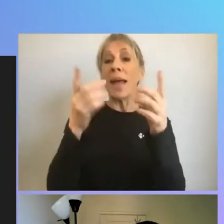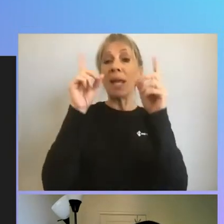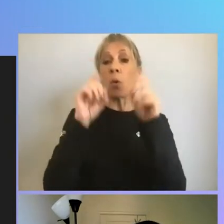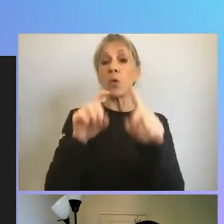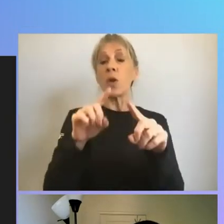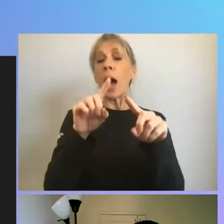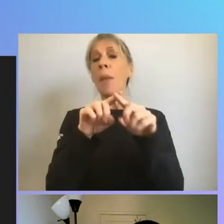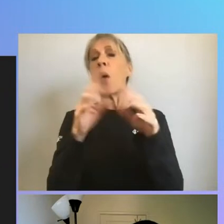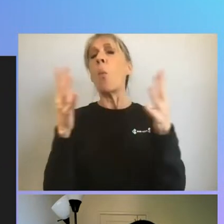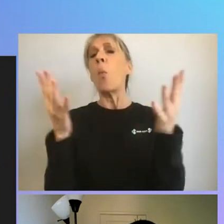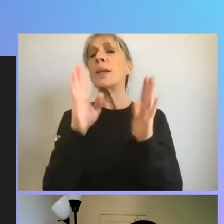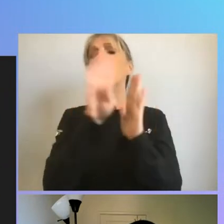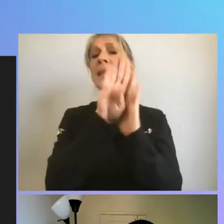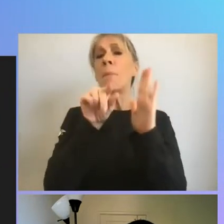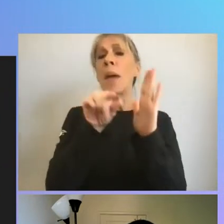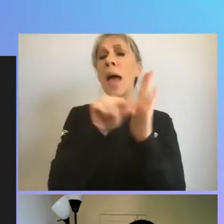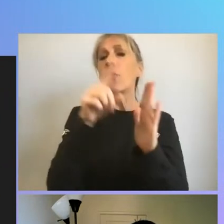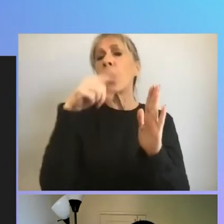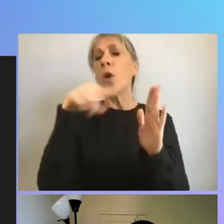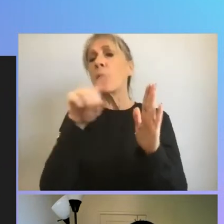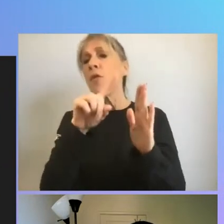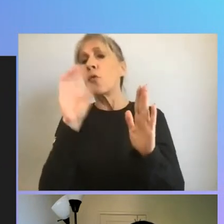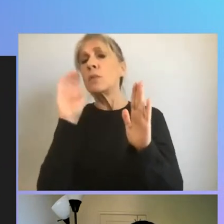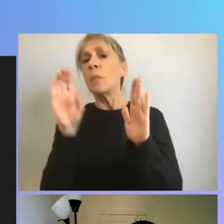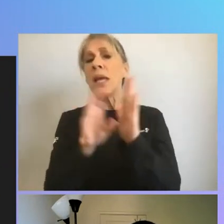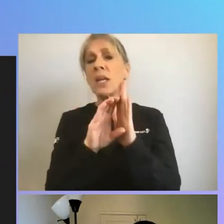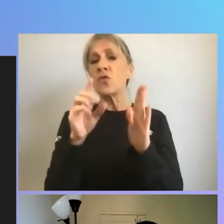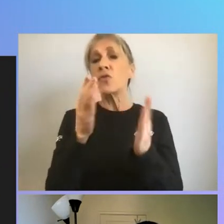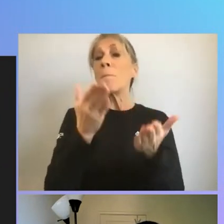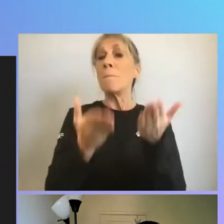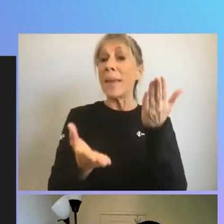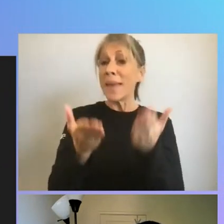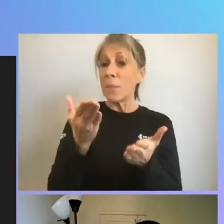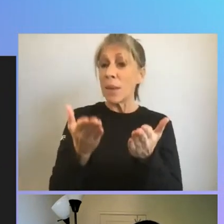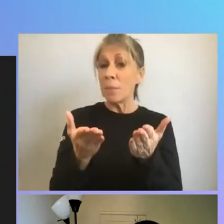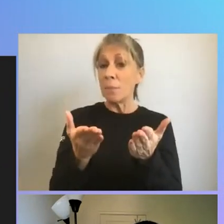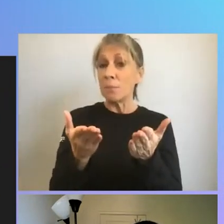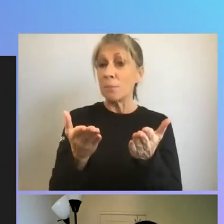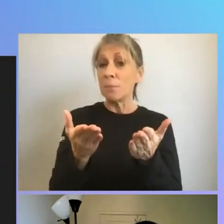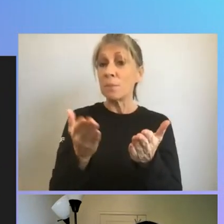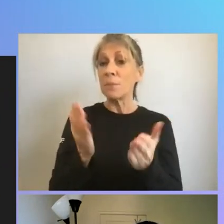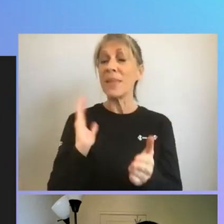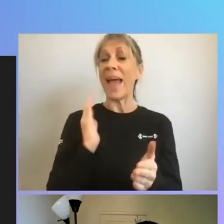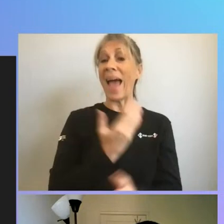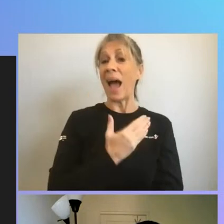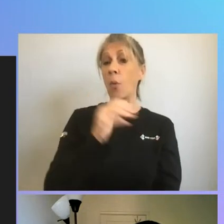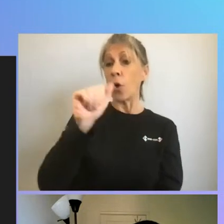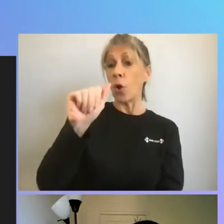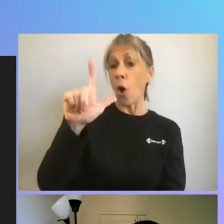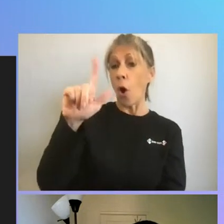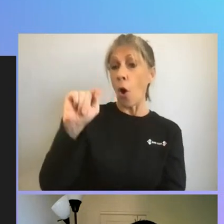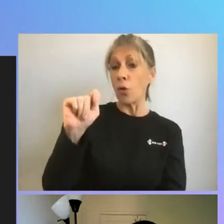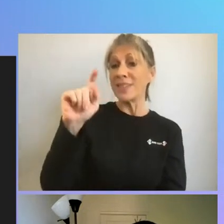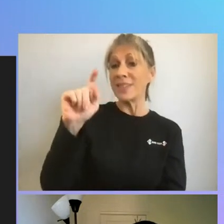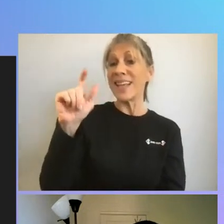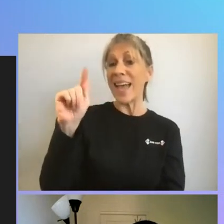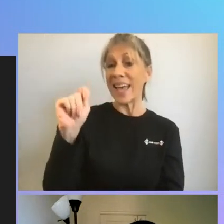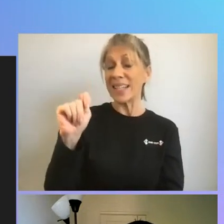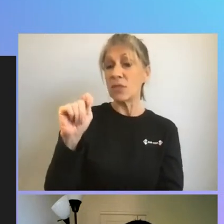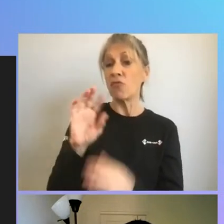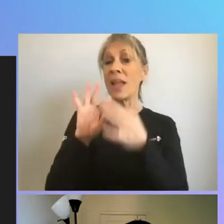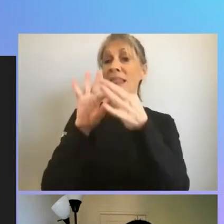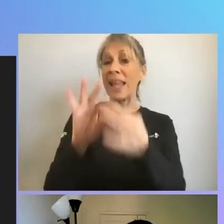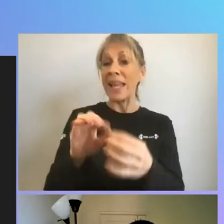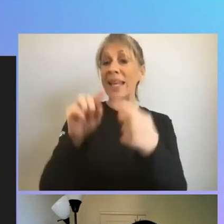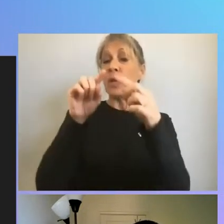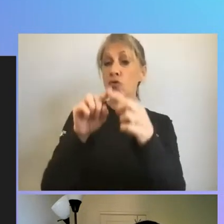in the background of these landscape images, maybe our alt text, when it comes to landscape